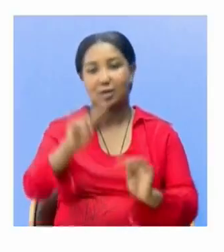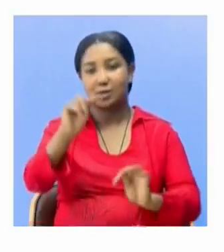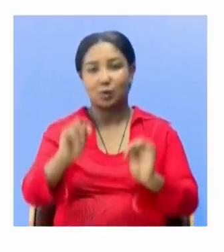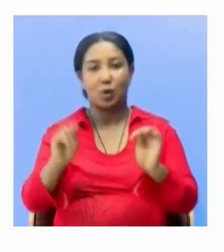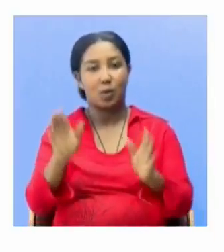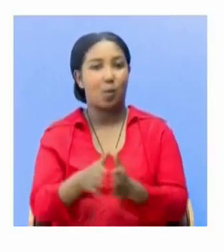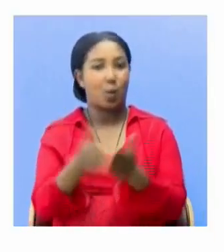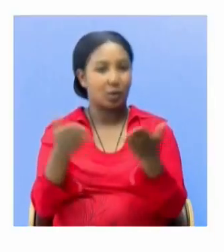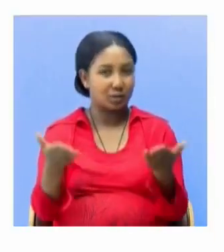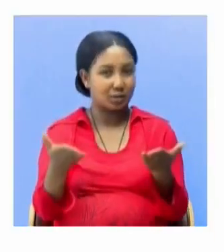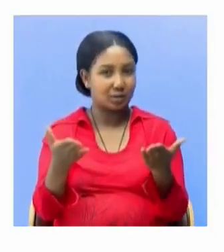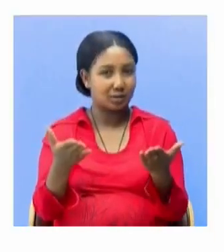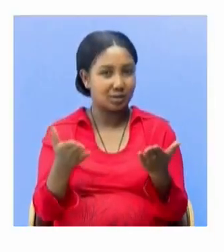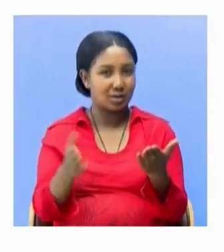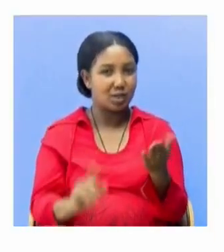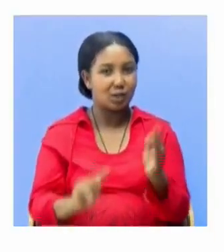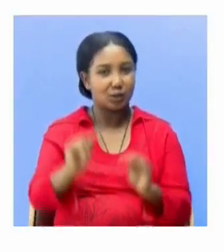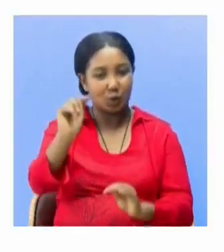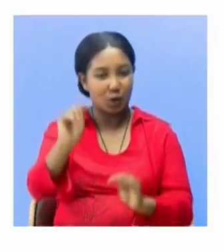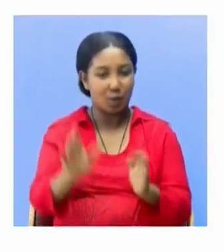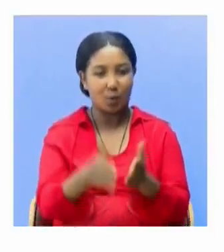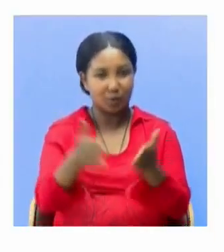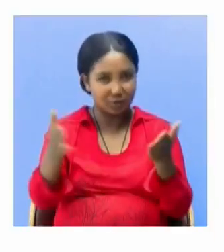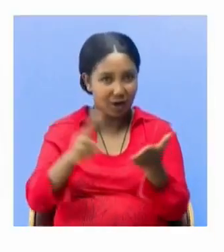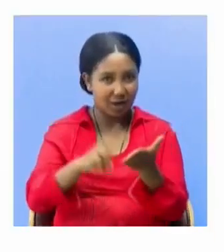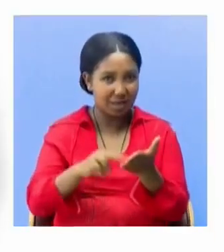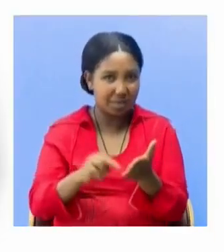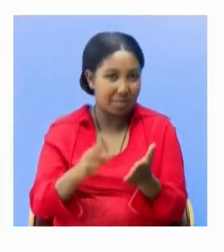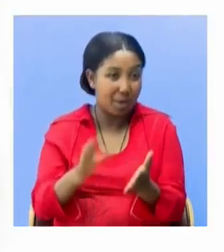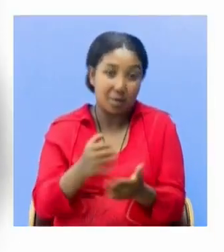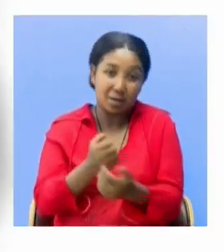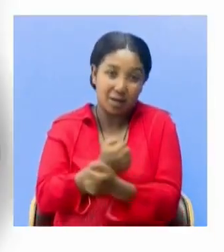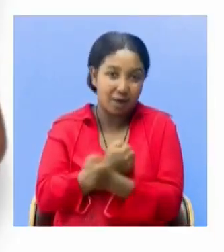for instance, right? Storybooks.